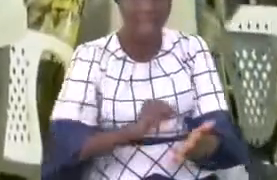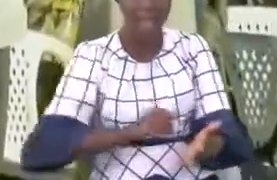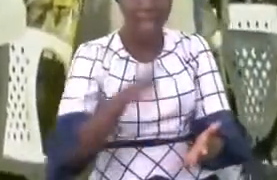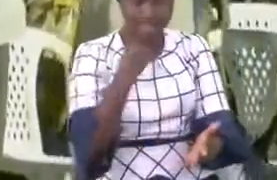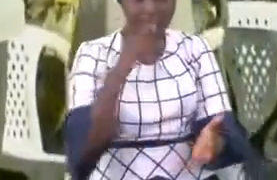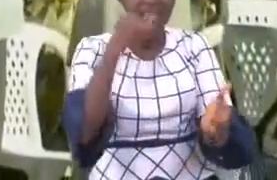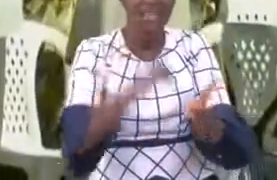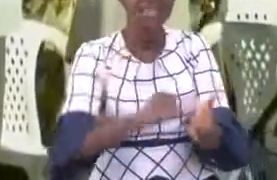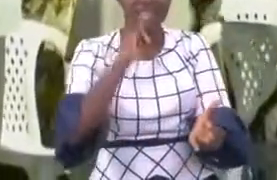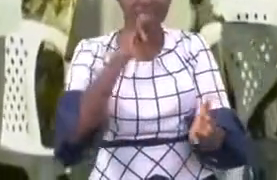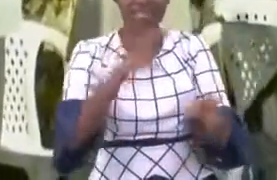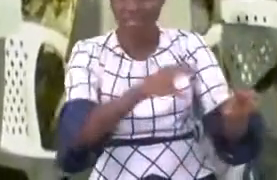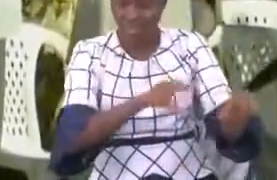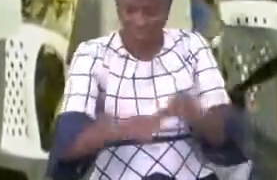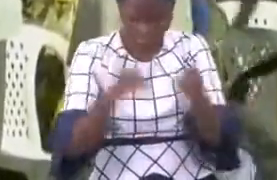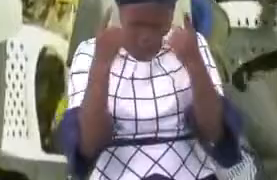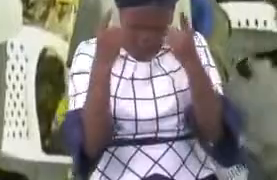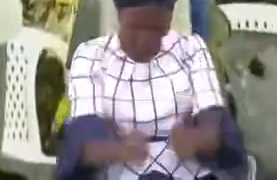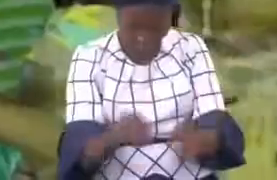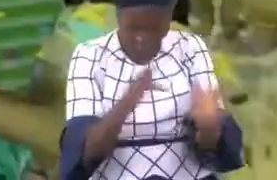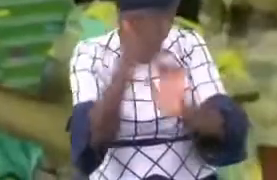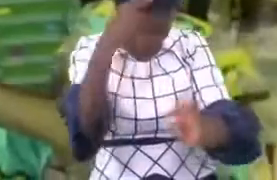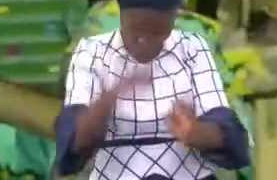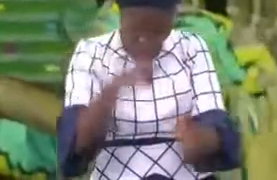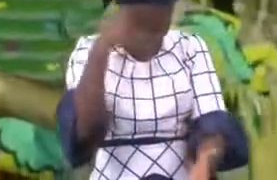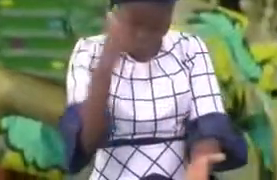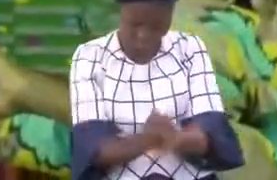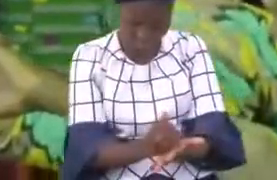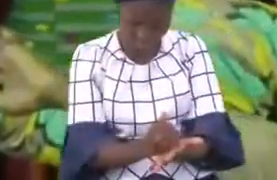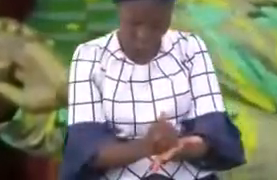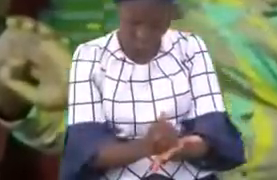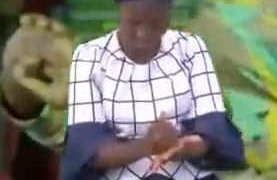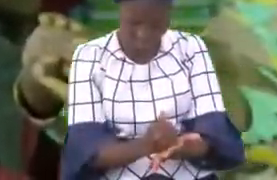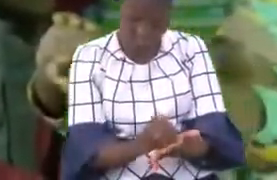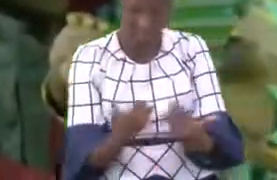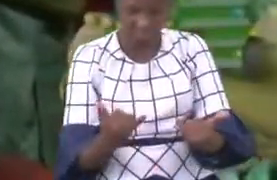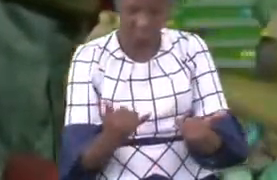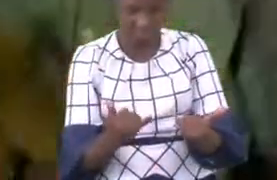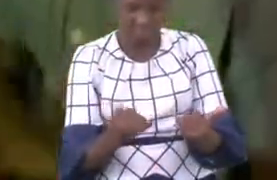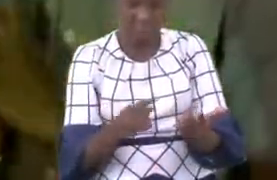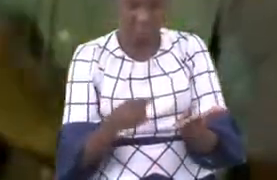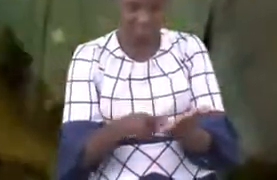Check up yourself. Your miracle is right there.